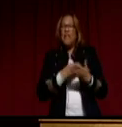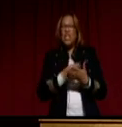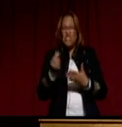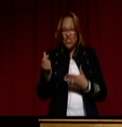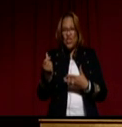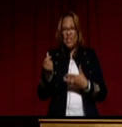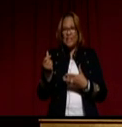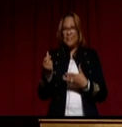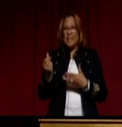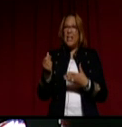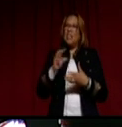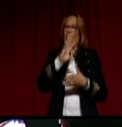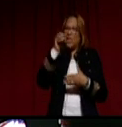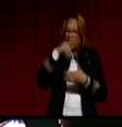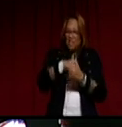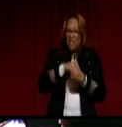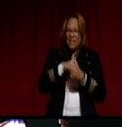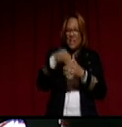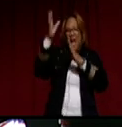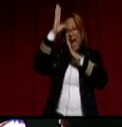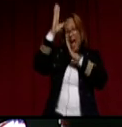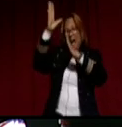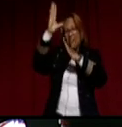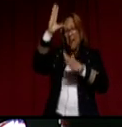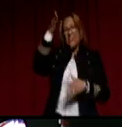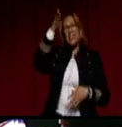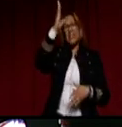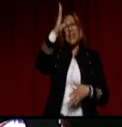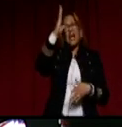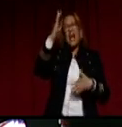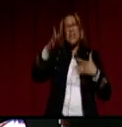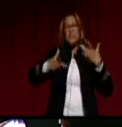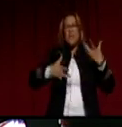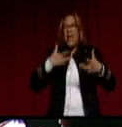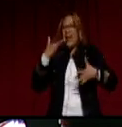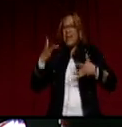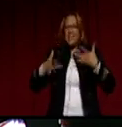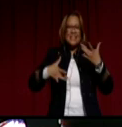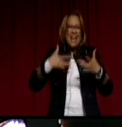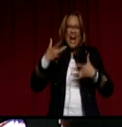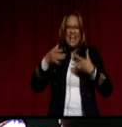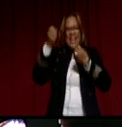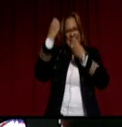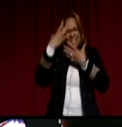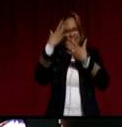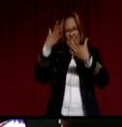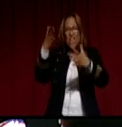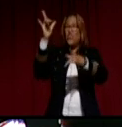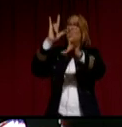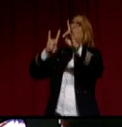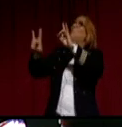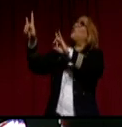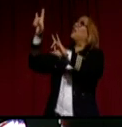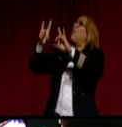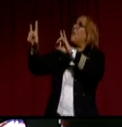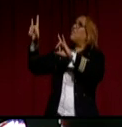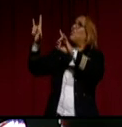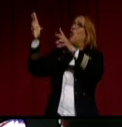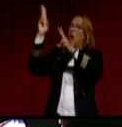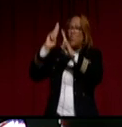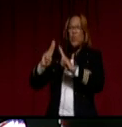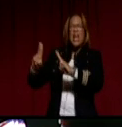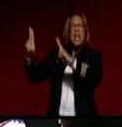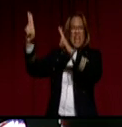then we'll be ready to jump right in it. Our Father and our God, we are excited to tell you that we love you, to tell you that we lift